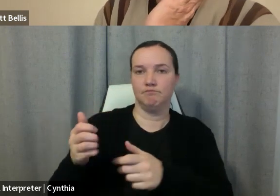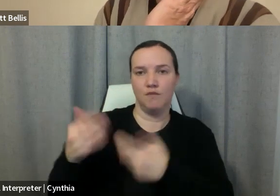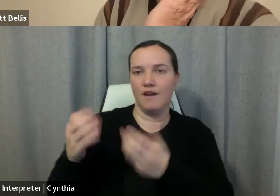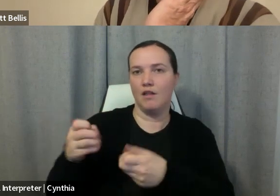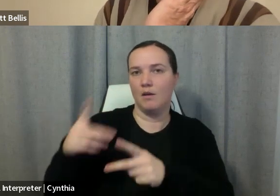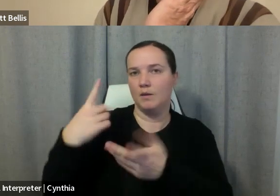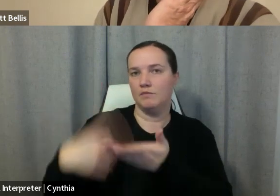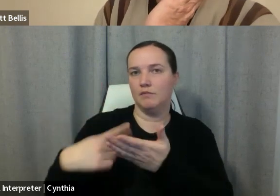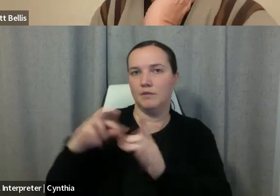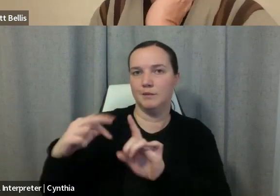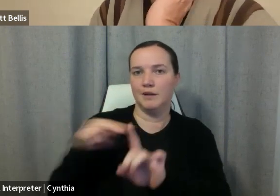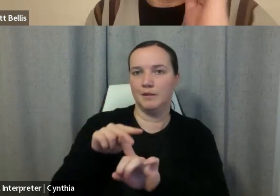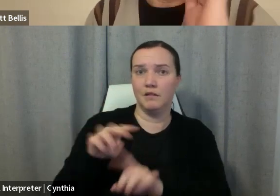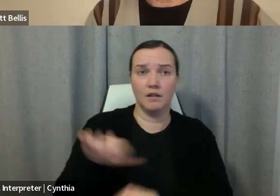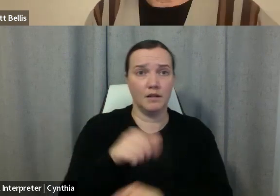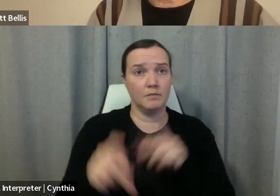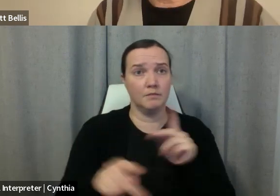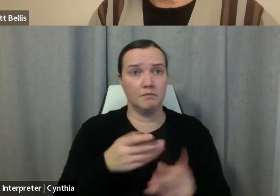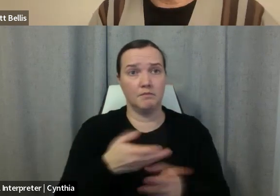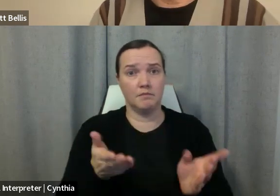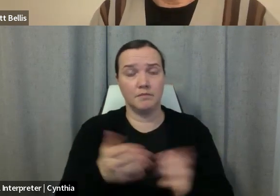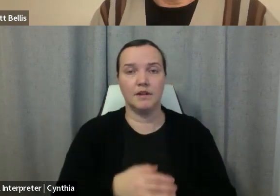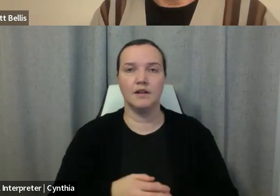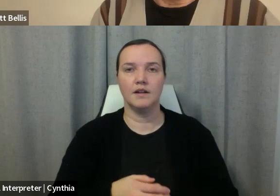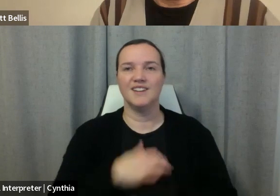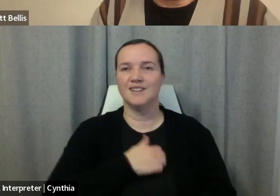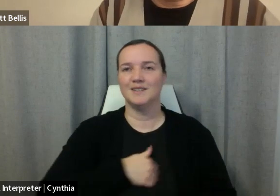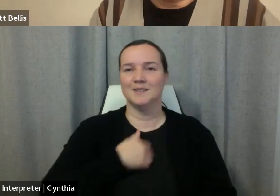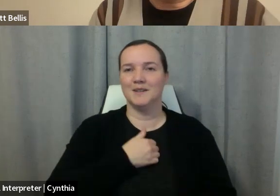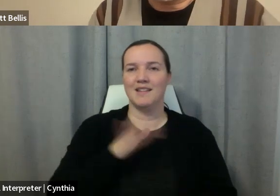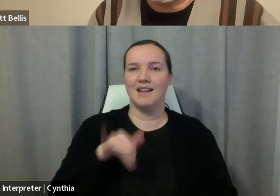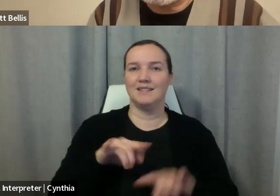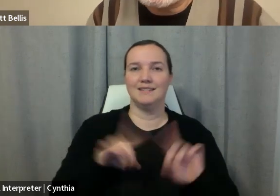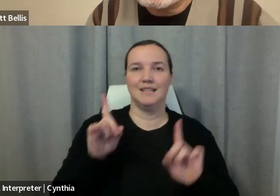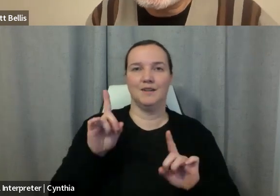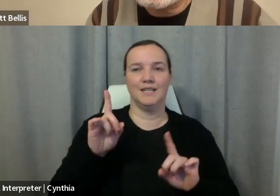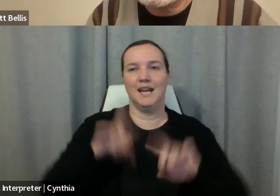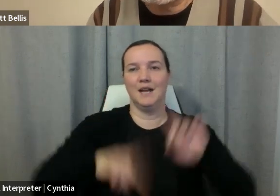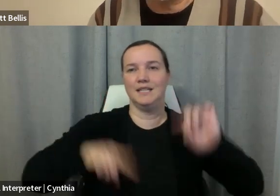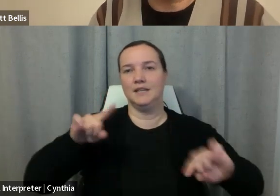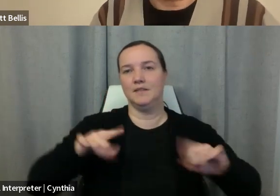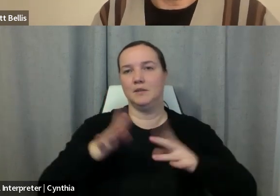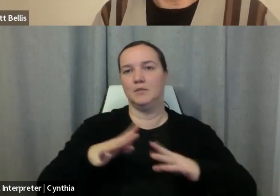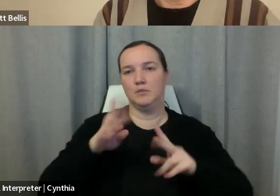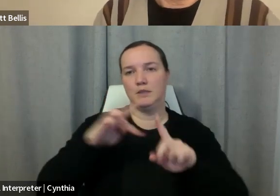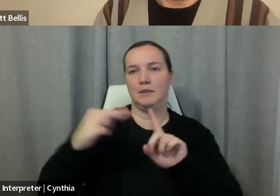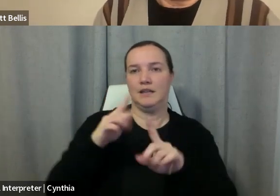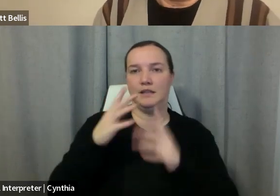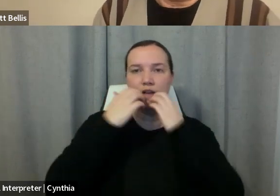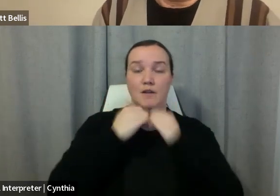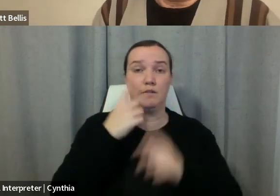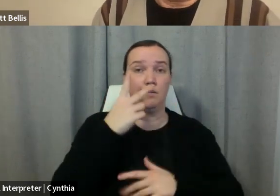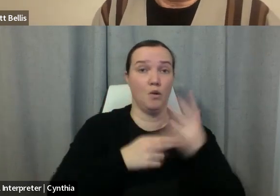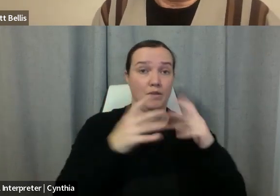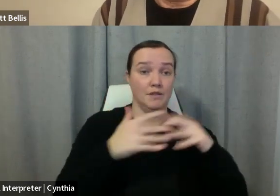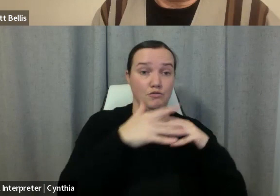Okay. Other folks. And sorry, that was different perspectives were valued. So both Indigenous